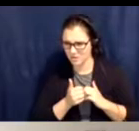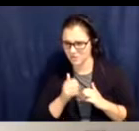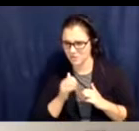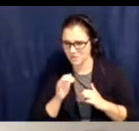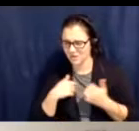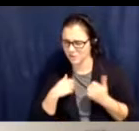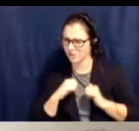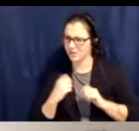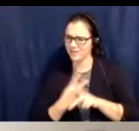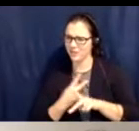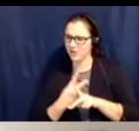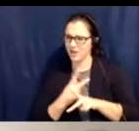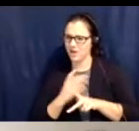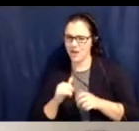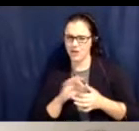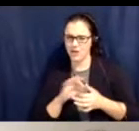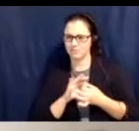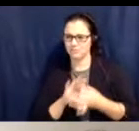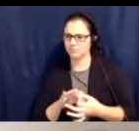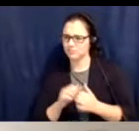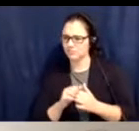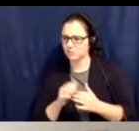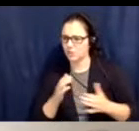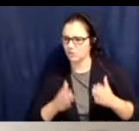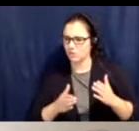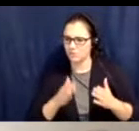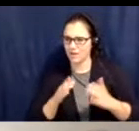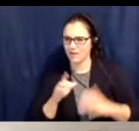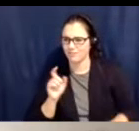trying to figure out how that related to robotics.